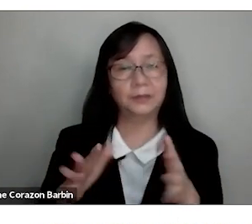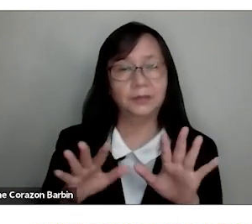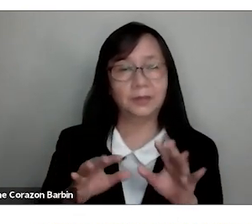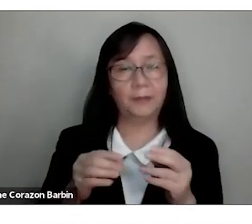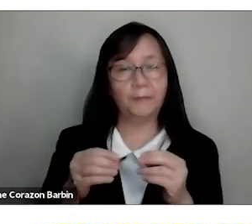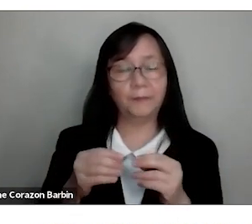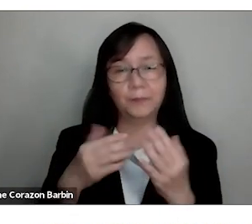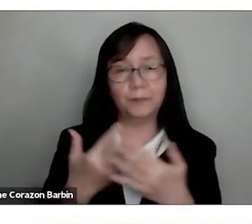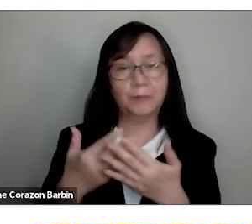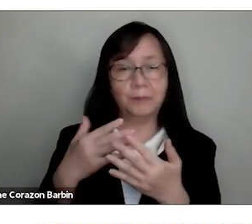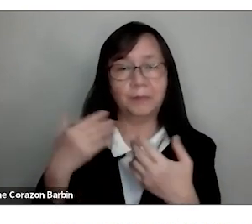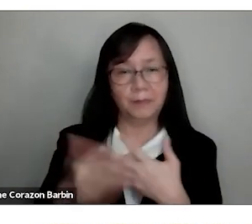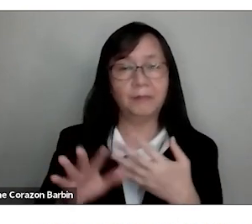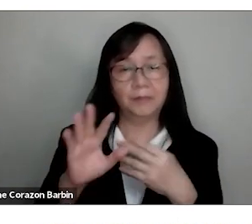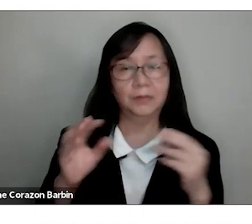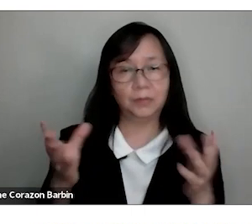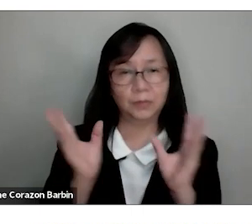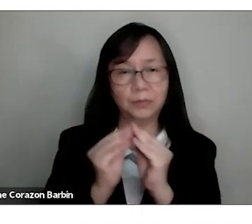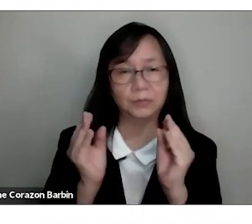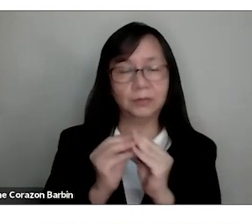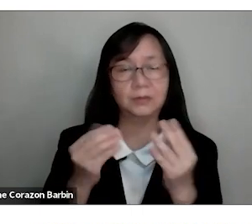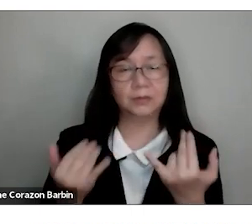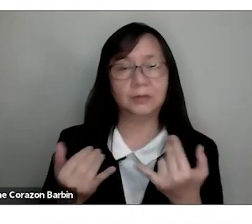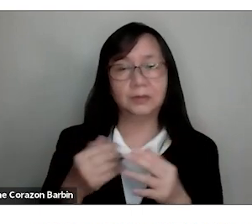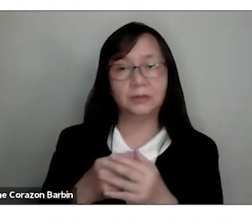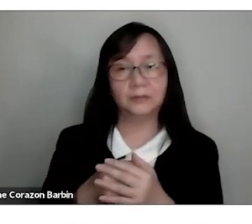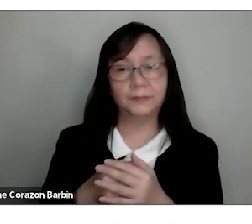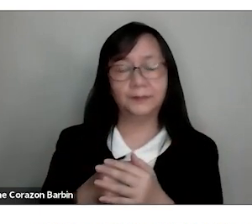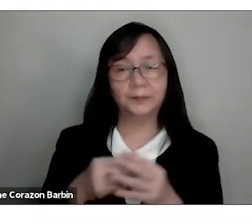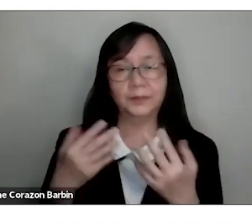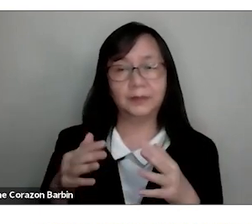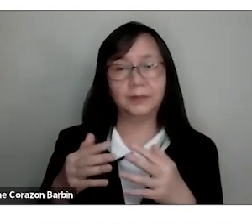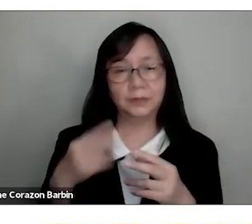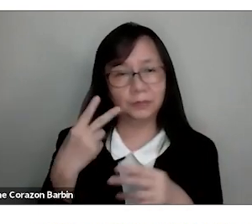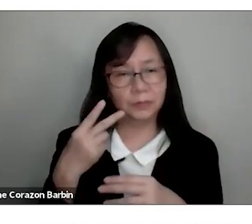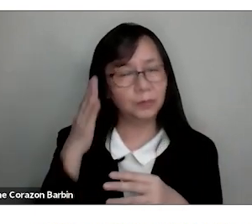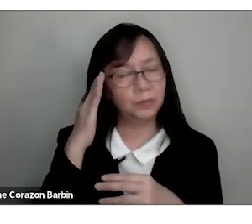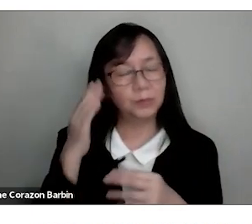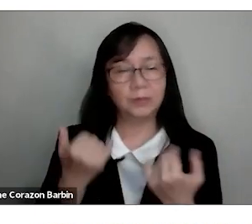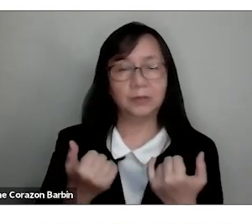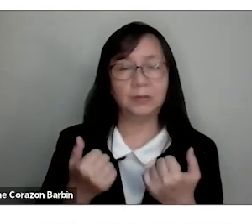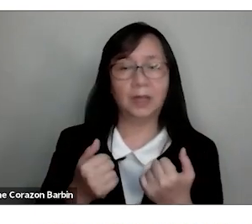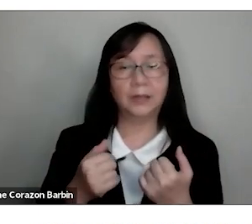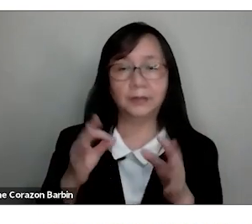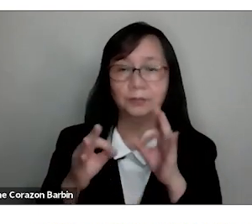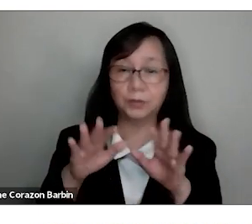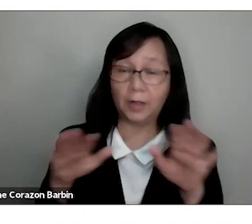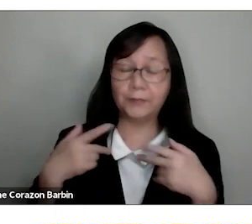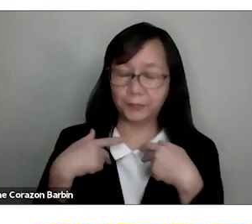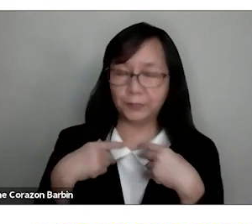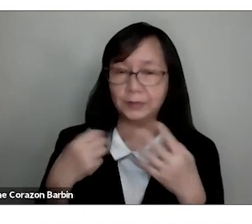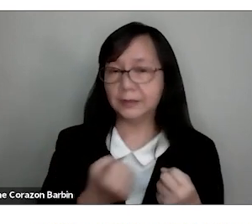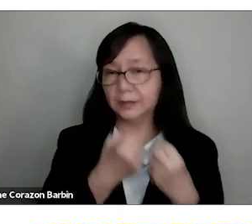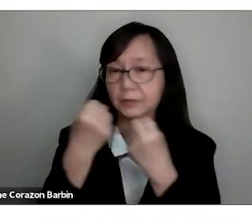post-consultation evaluation questionnaire so that we will see we will know if children have suggestions for